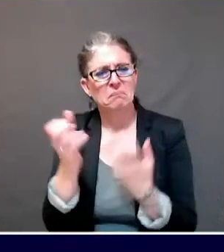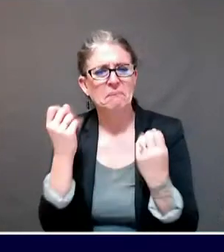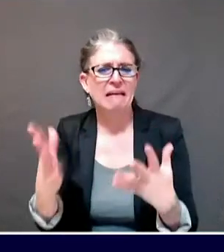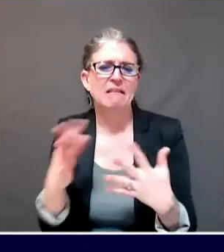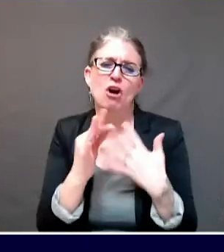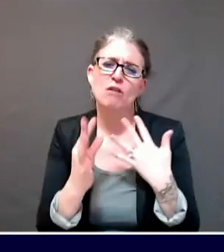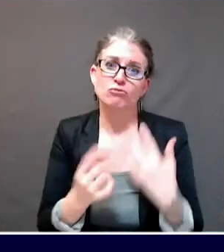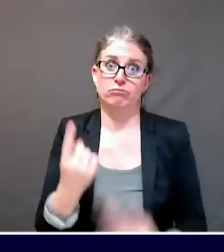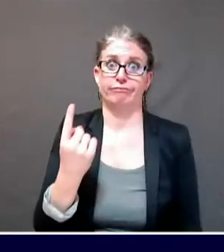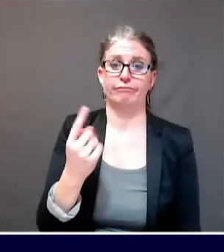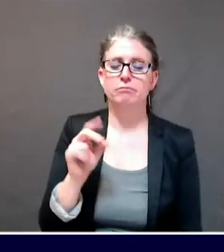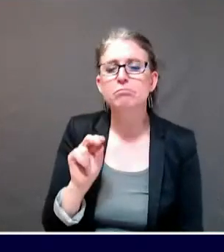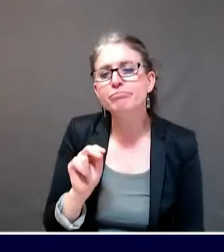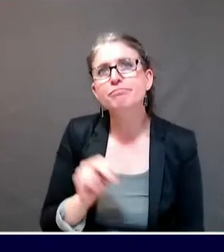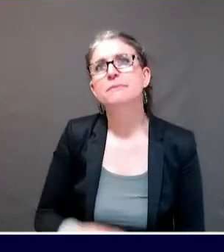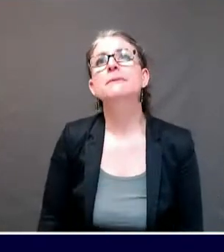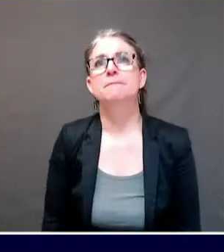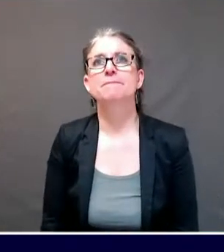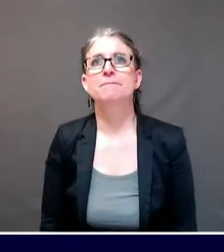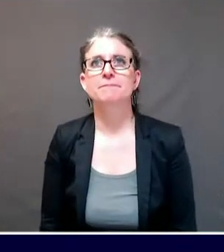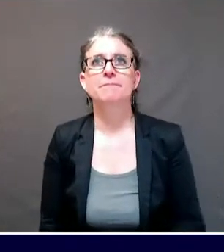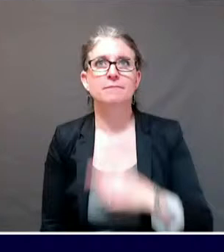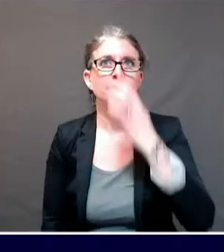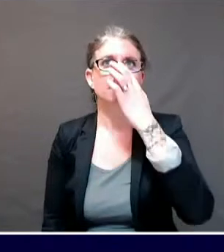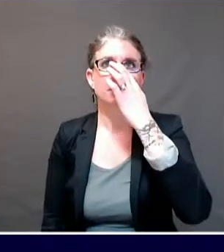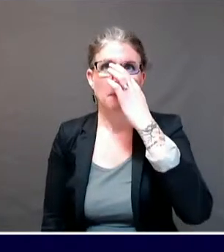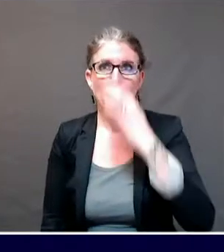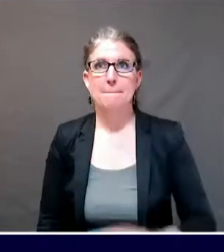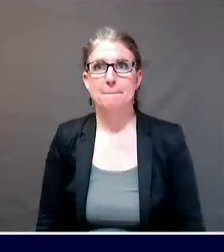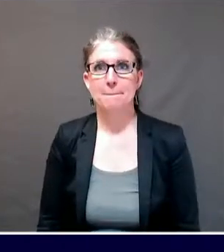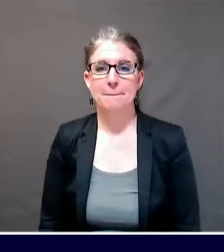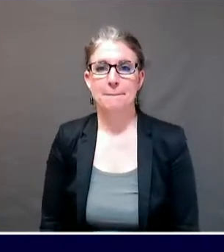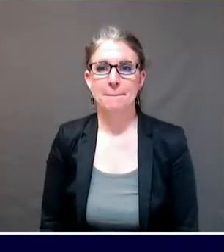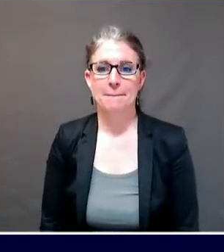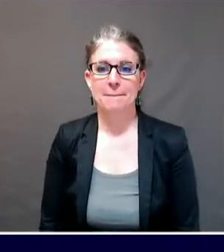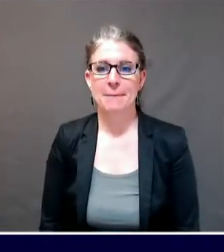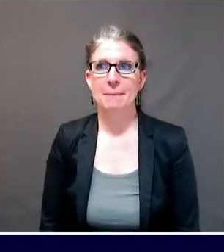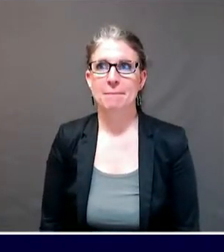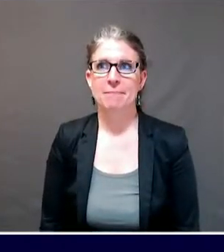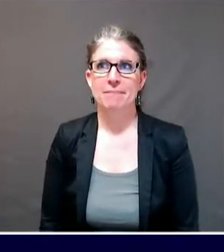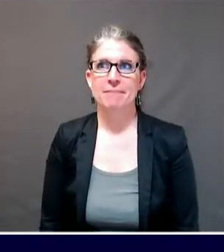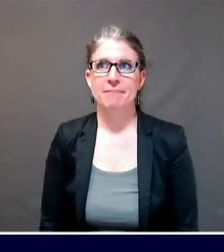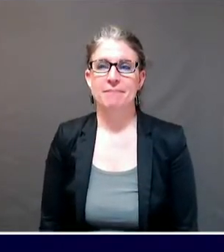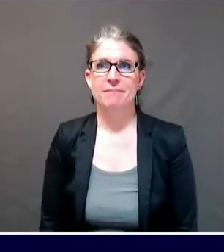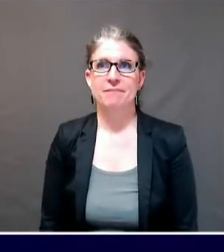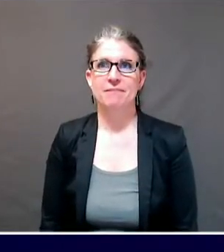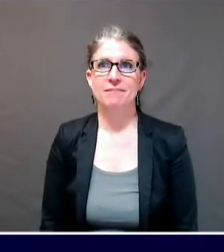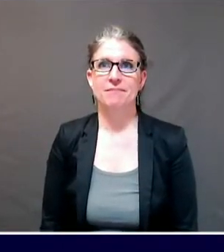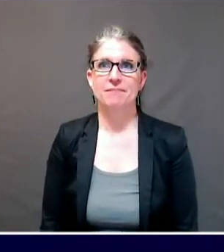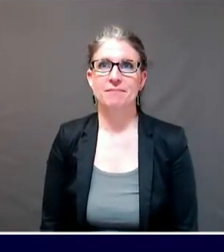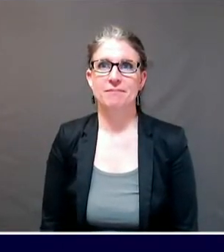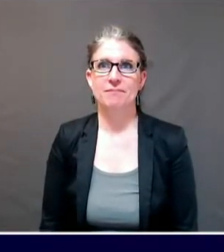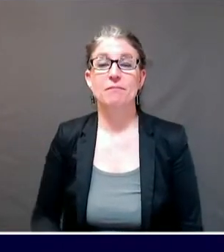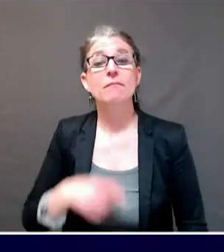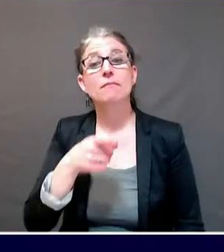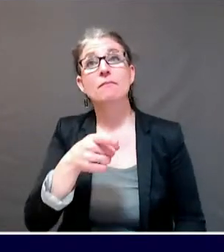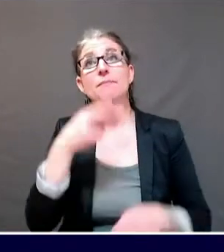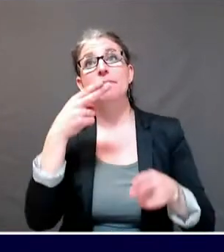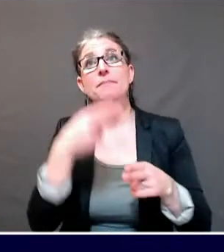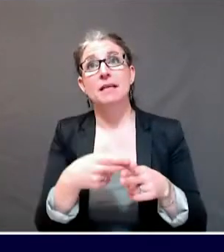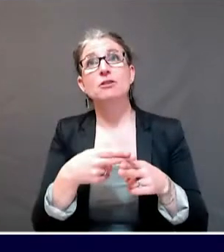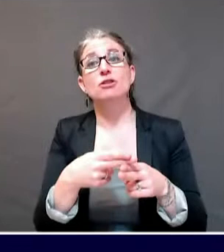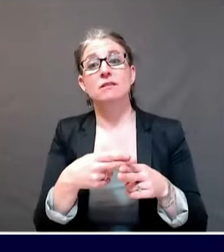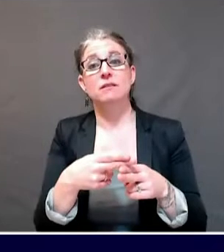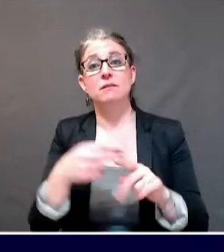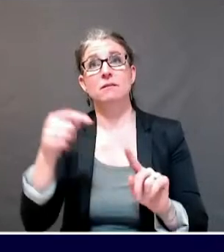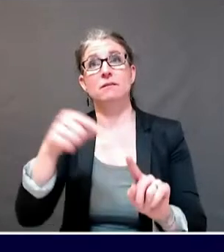up. In terms of employers, you mentioned a couple of times now that if the employers are large enough that they might, I'm